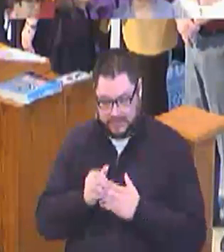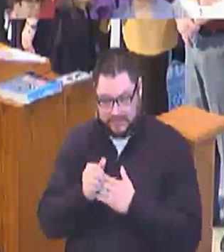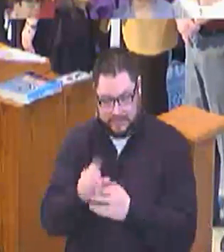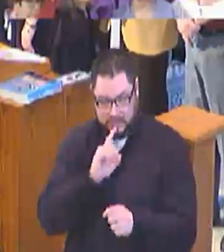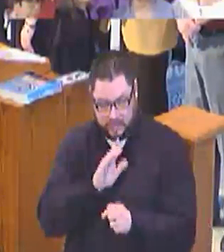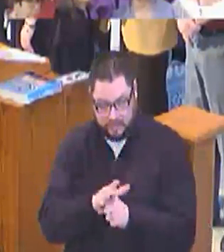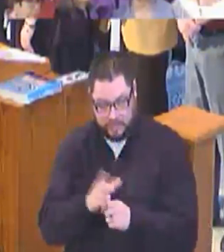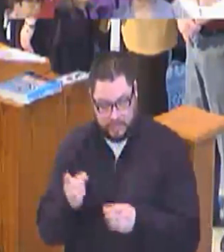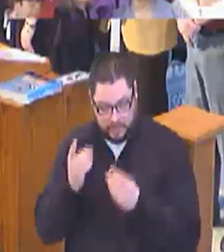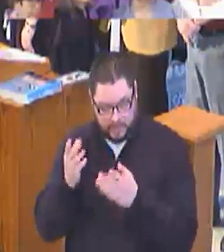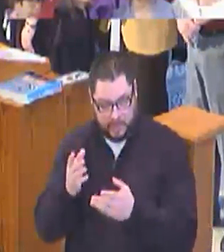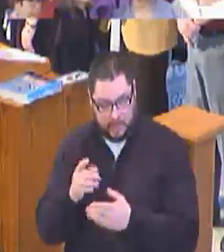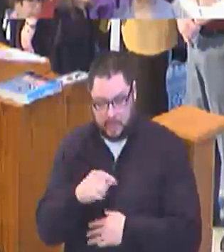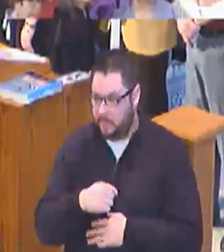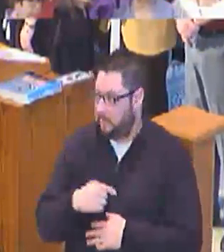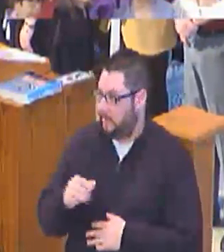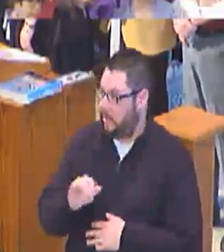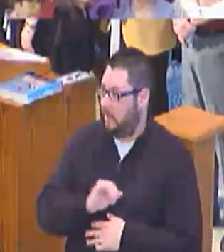and dedication?